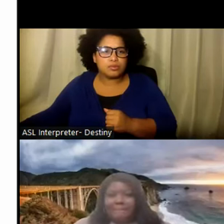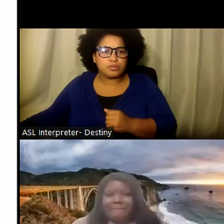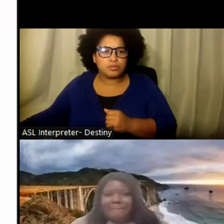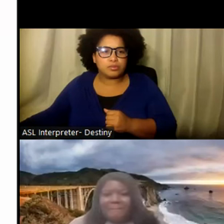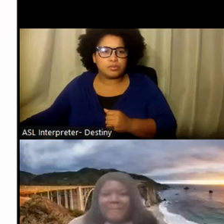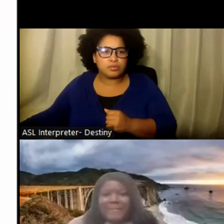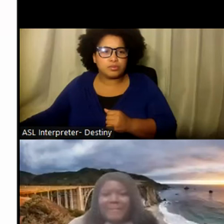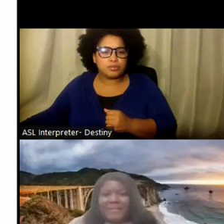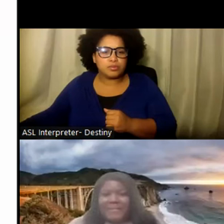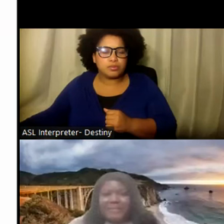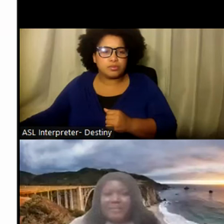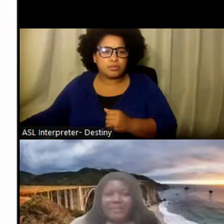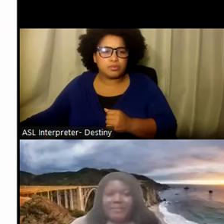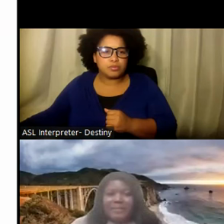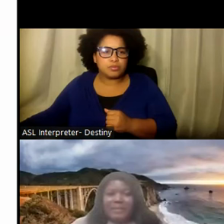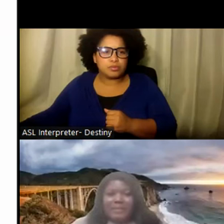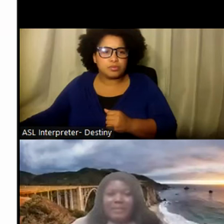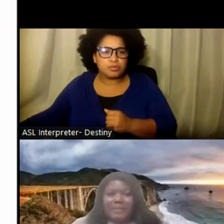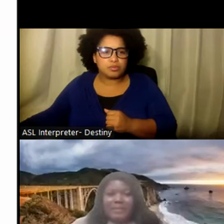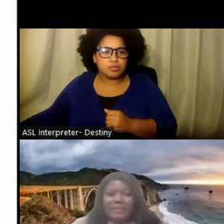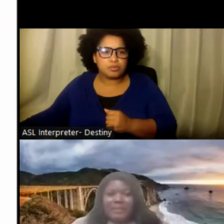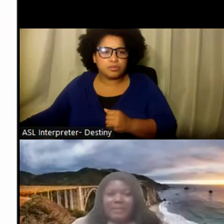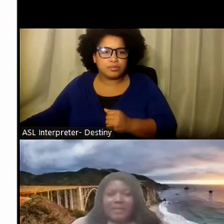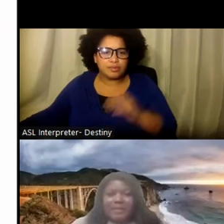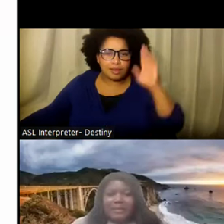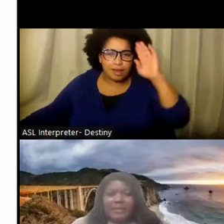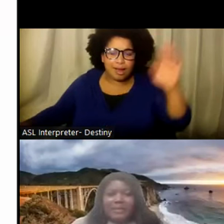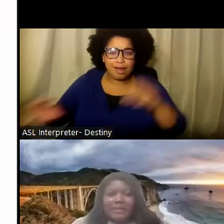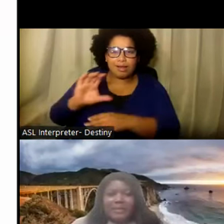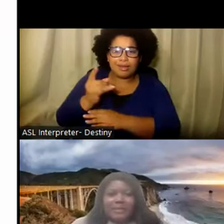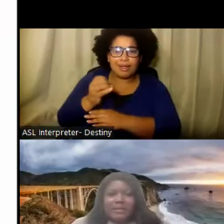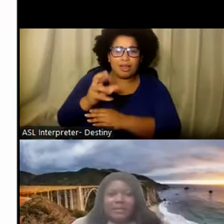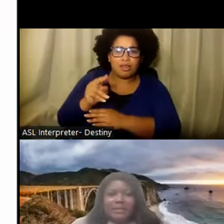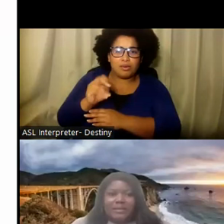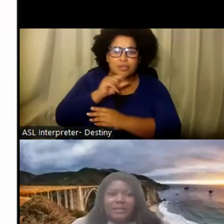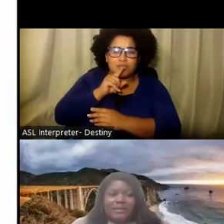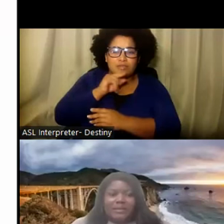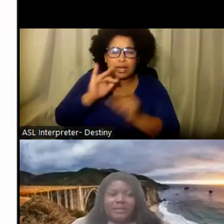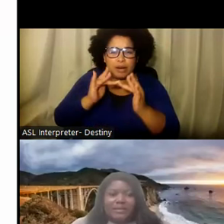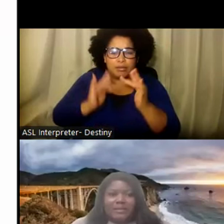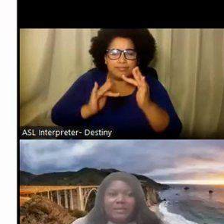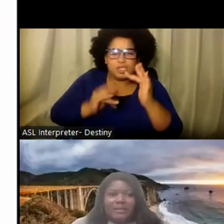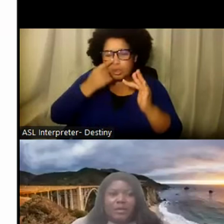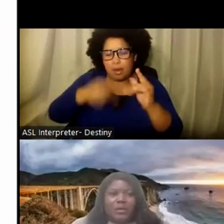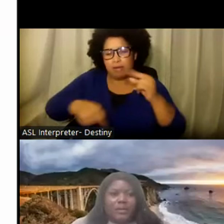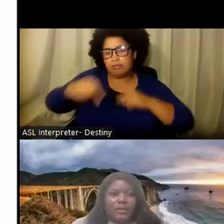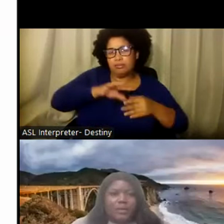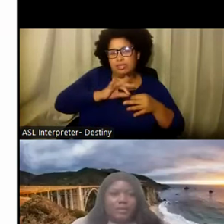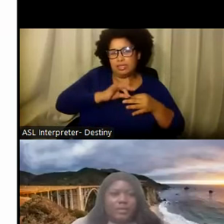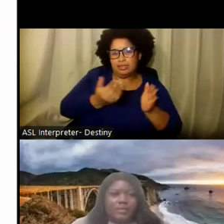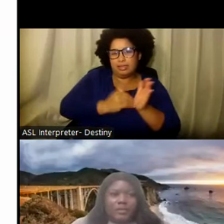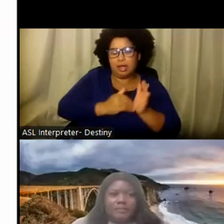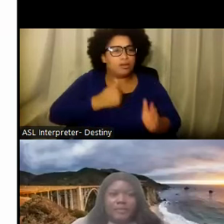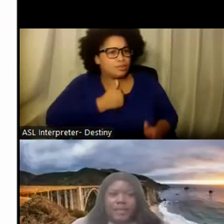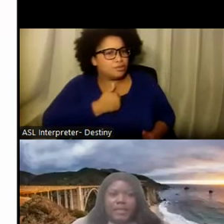I'm sorry to interrupt. Your internet seemed to go out just a little bit. If you could back up a little, we We lost you for a little minute there. Oh, I